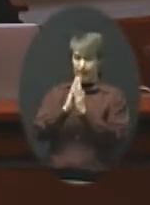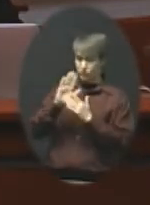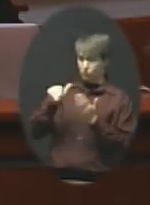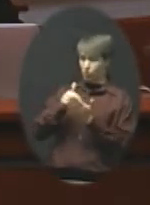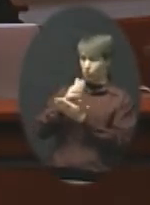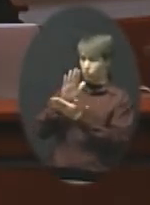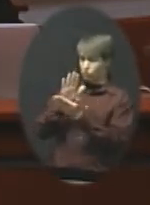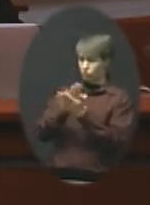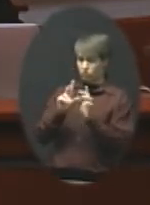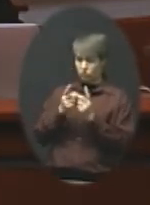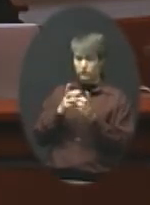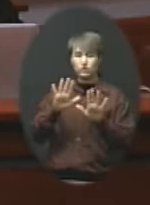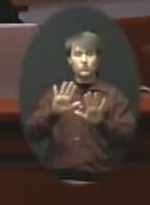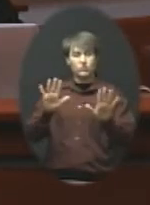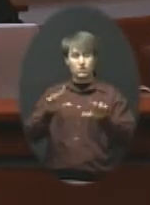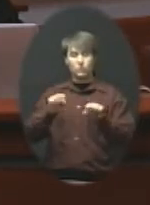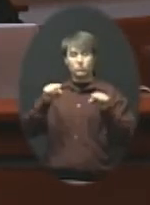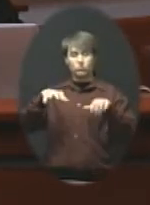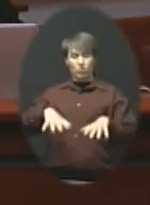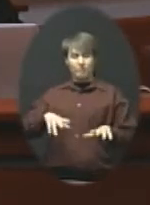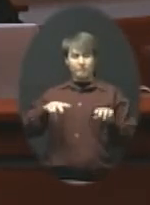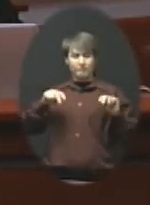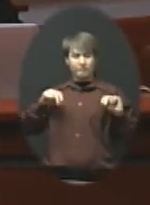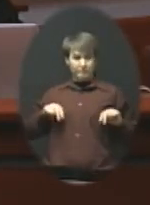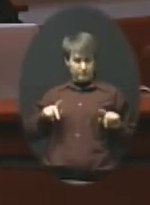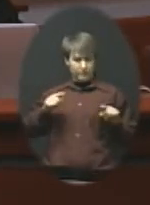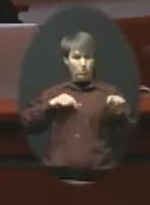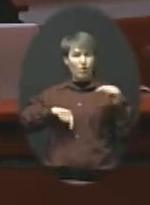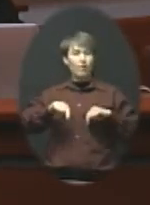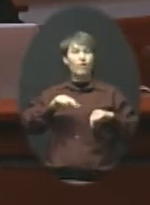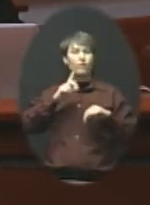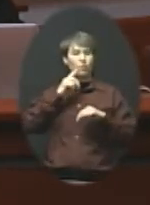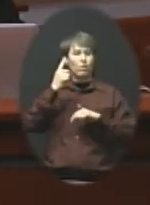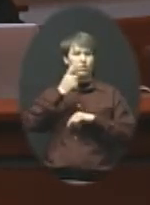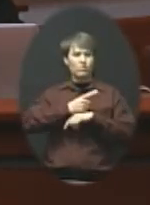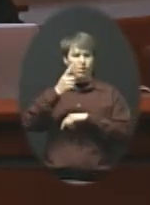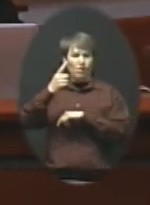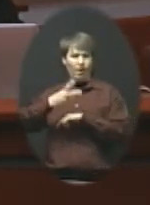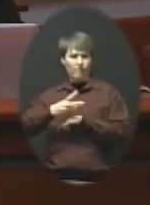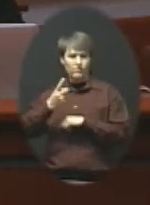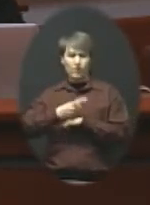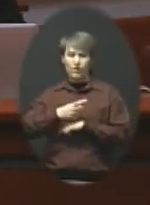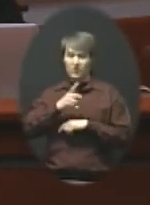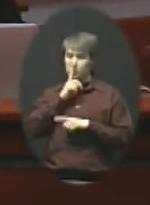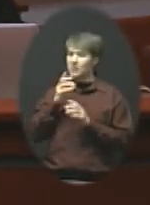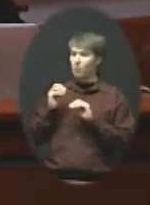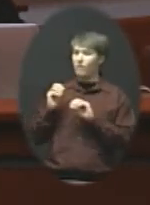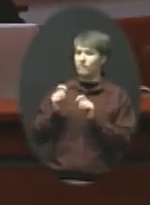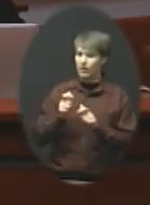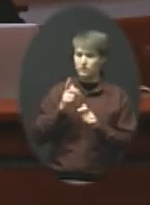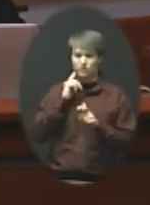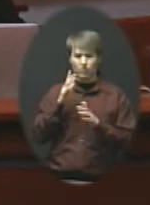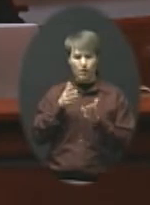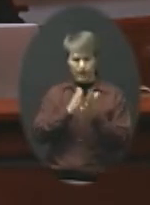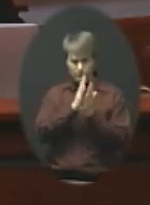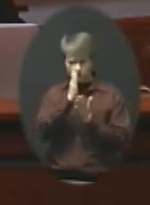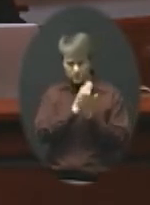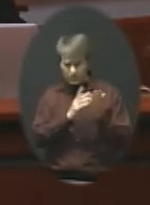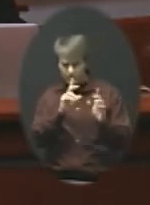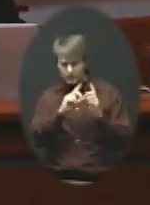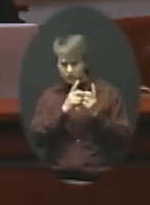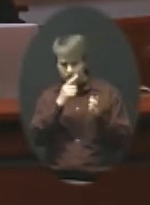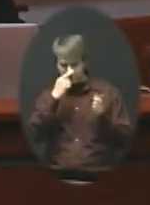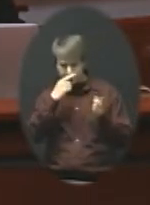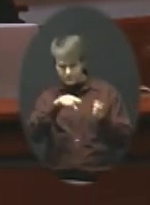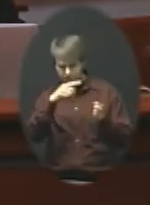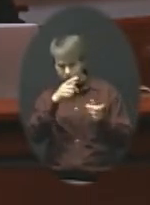back and let them get that corrected for about a day and a half. They actually did come back quicker than that, and they asked some districts to pilot that,